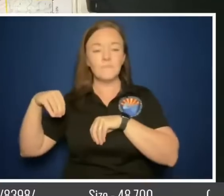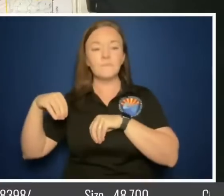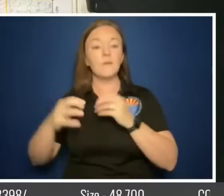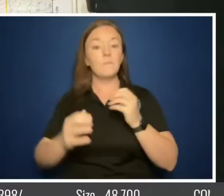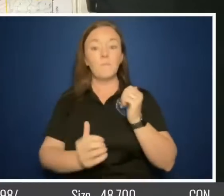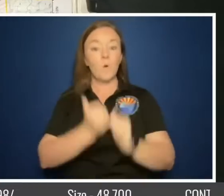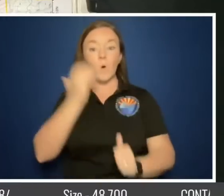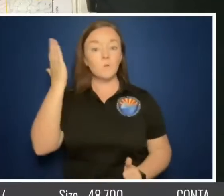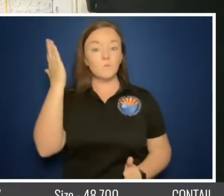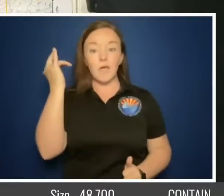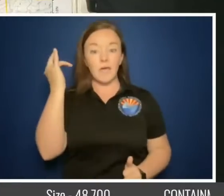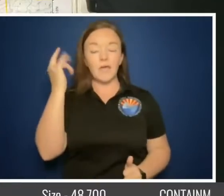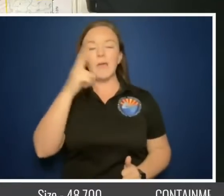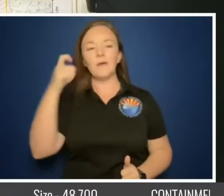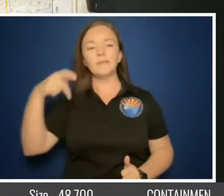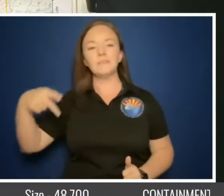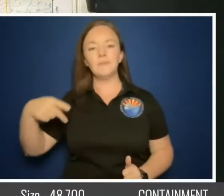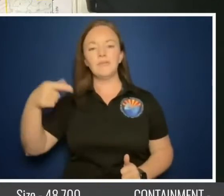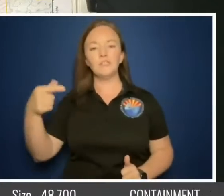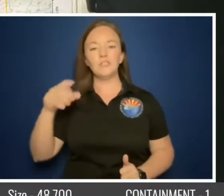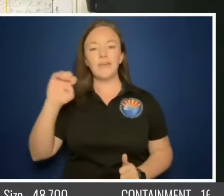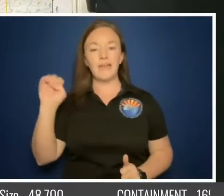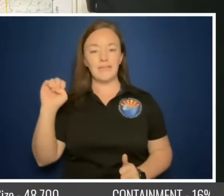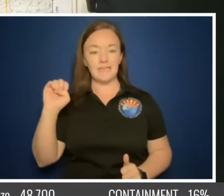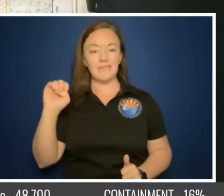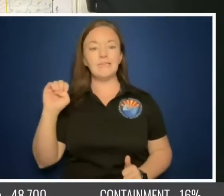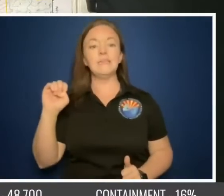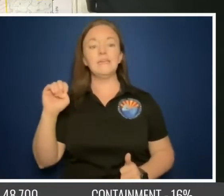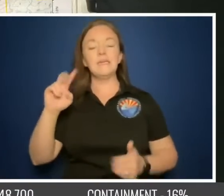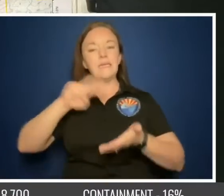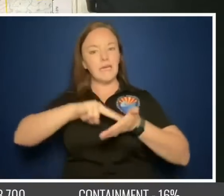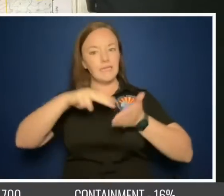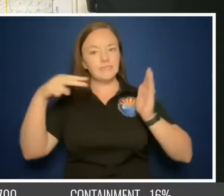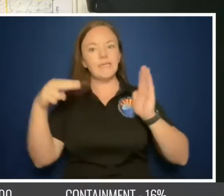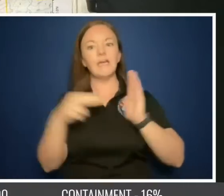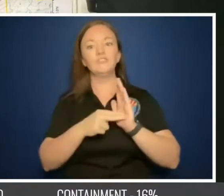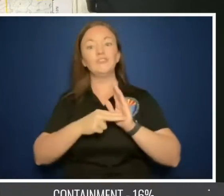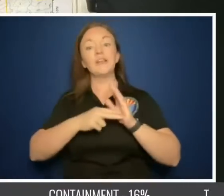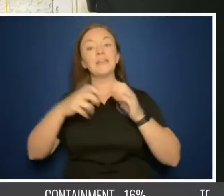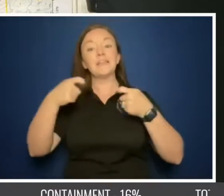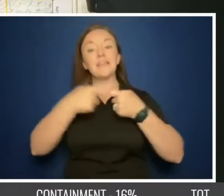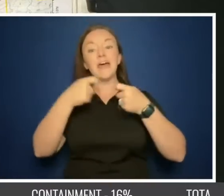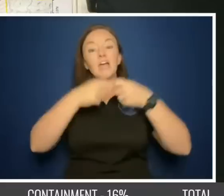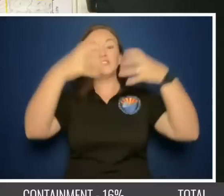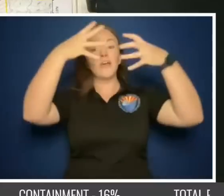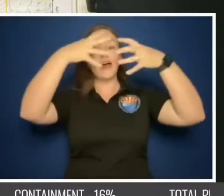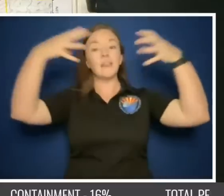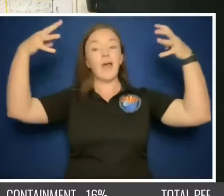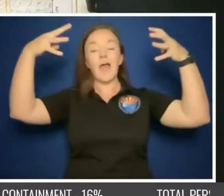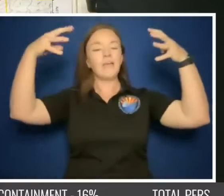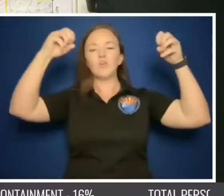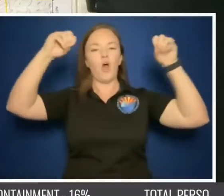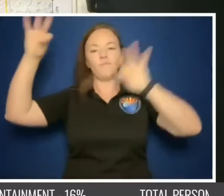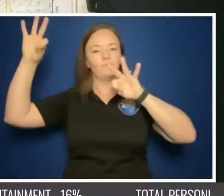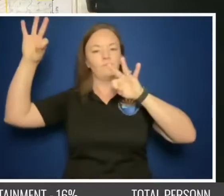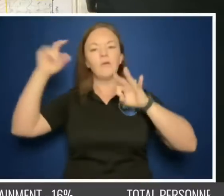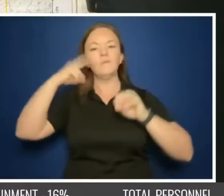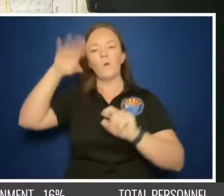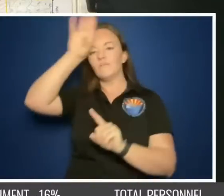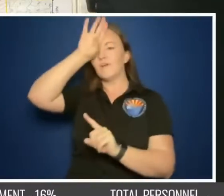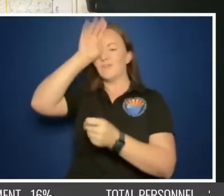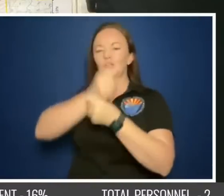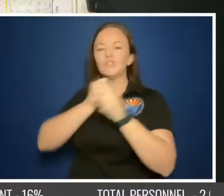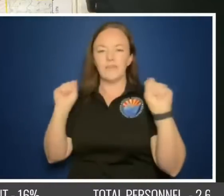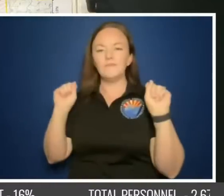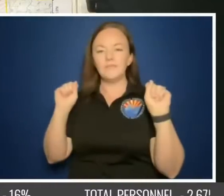primarily to PG&E de-energizing overhead electrical equipment for firefighter safety. That eliminates